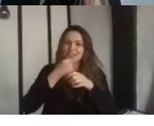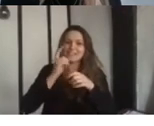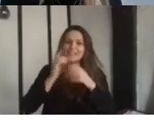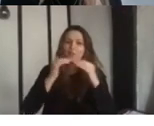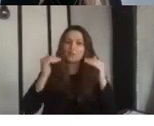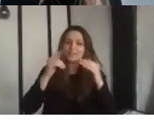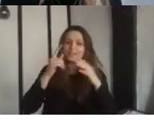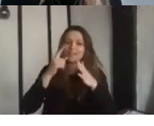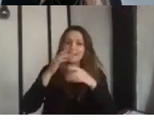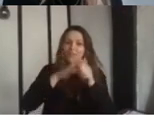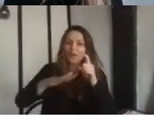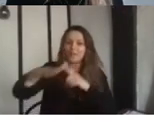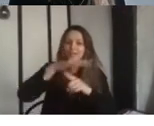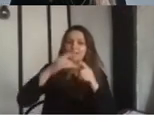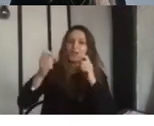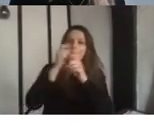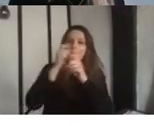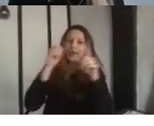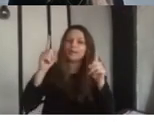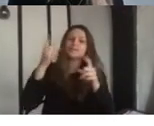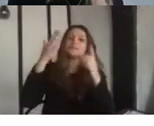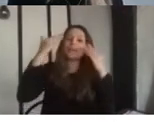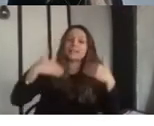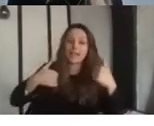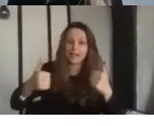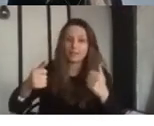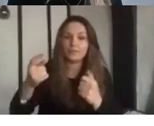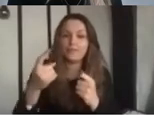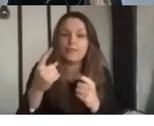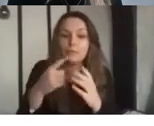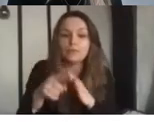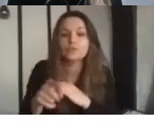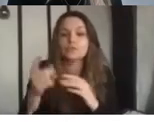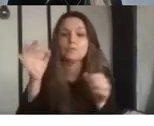equality, environmental awareness, mental health.